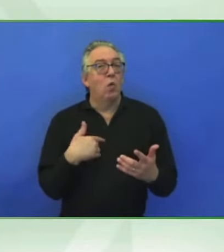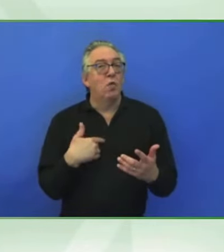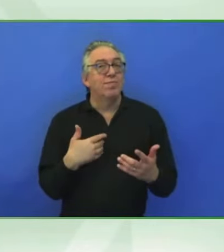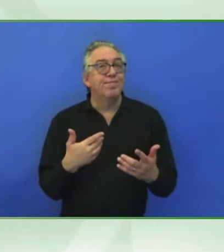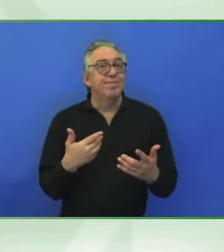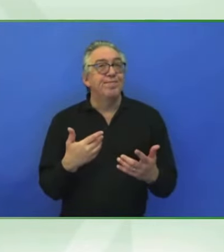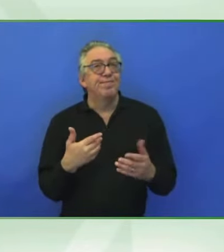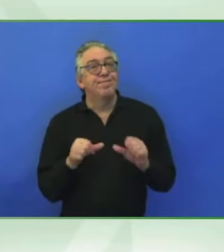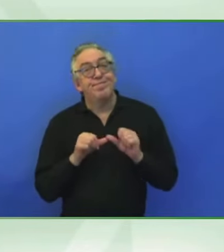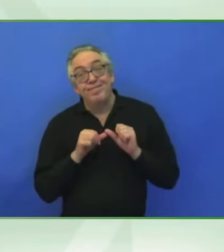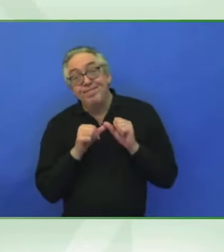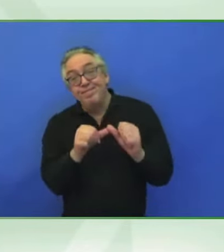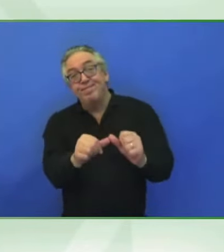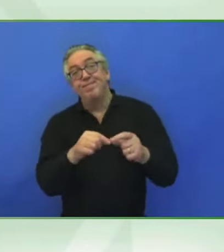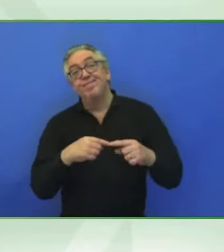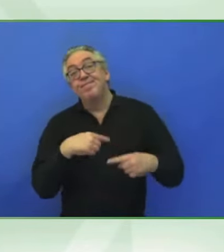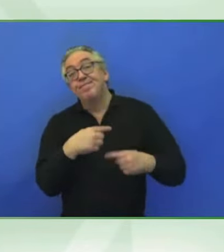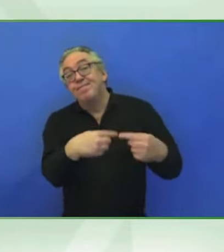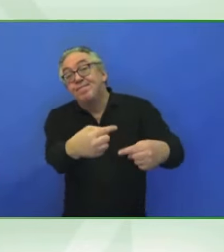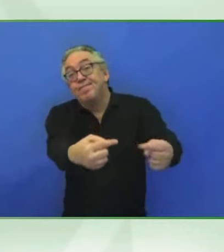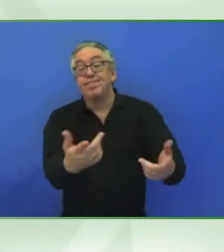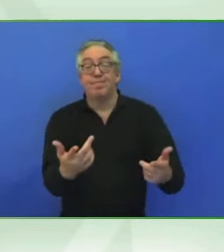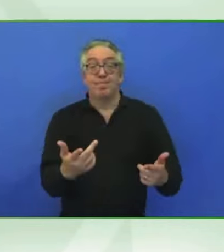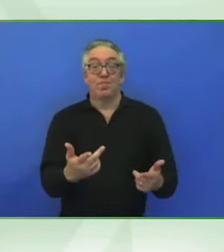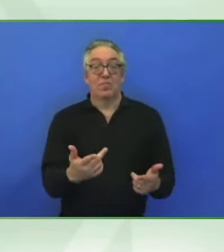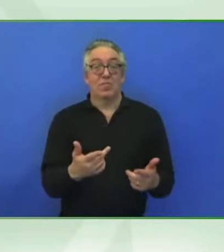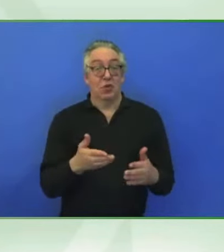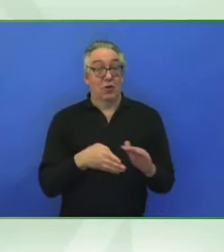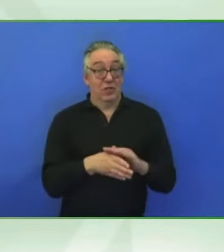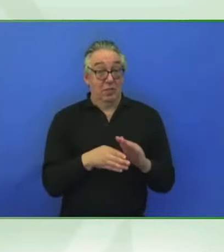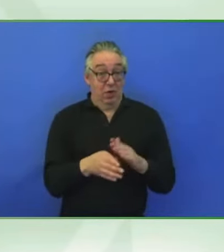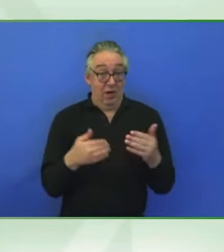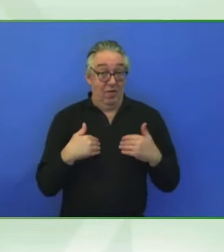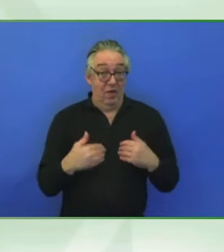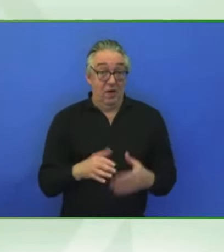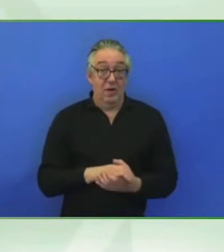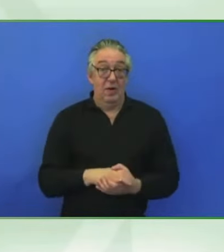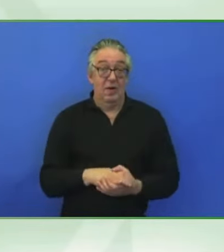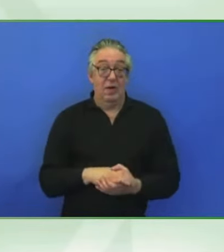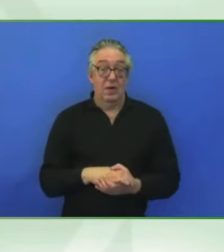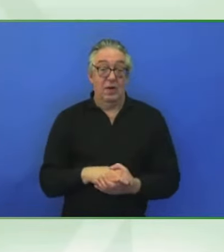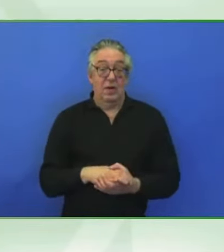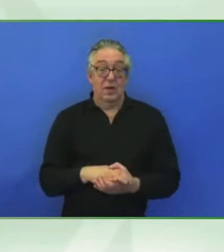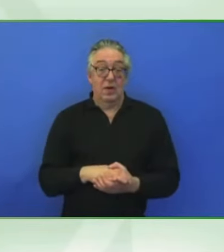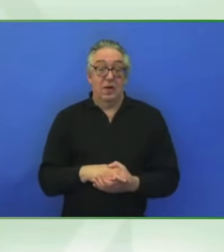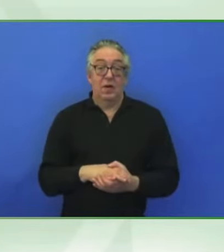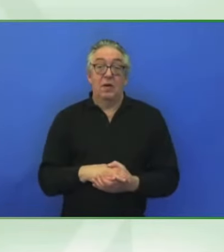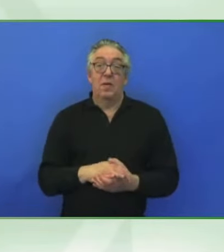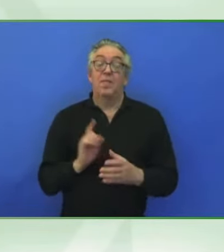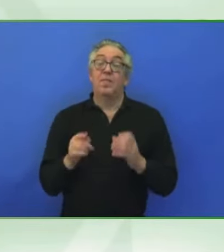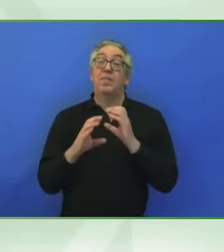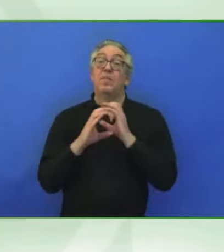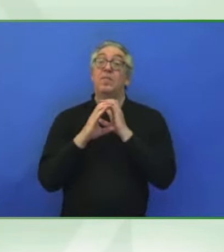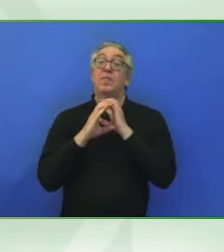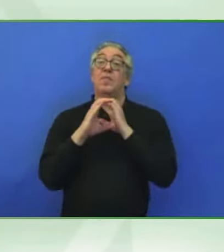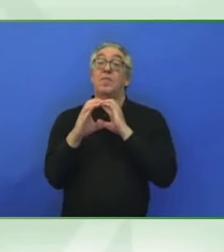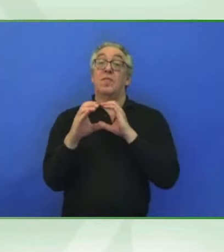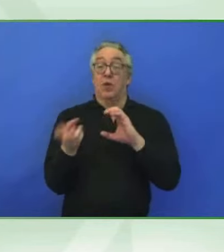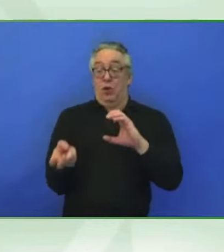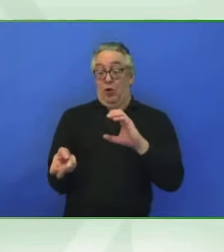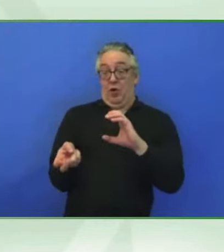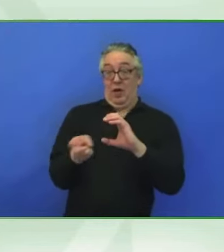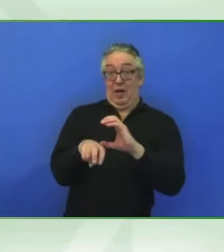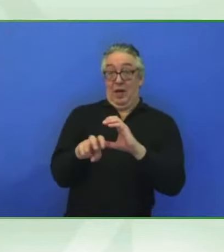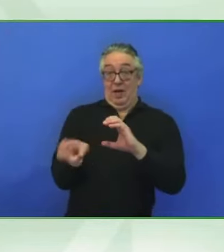his presentation, and also to add the importance of side access into vehicles because of the danger of the way other